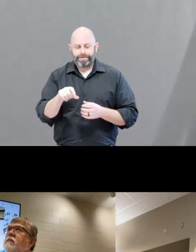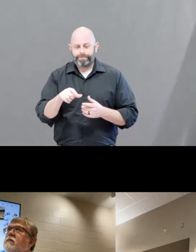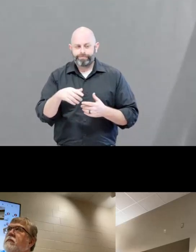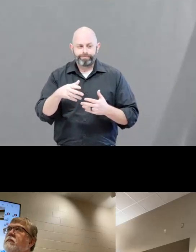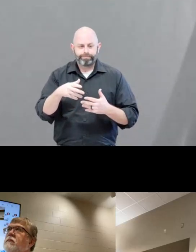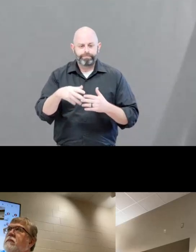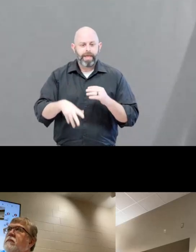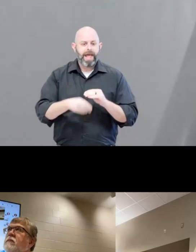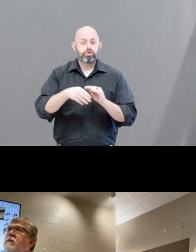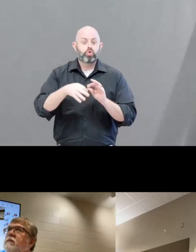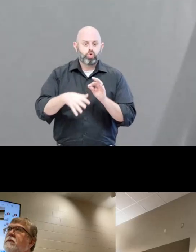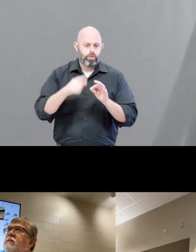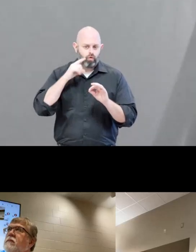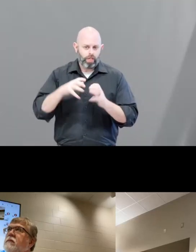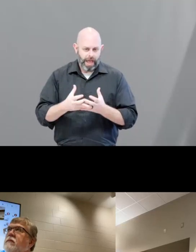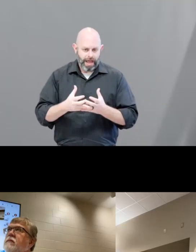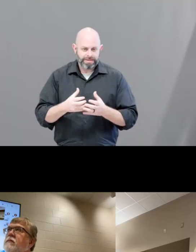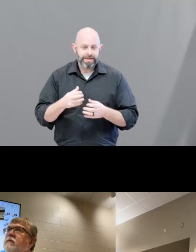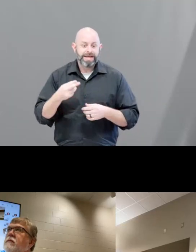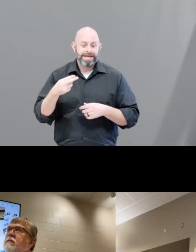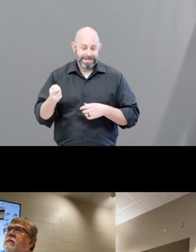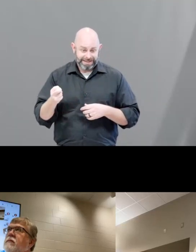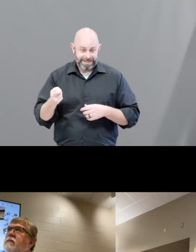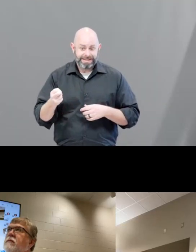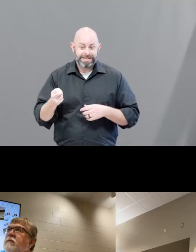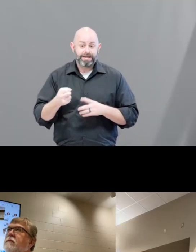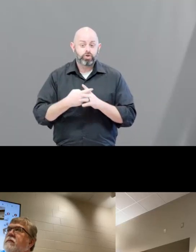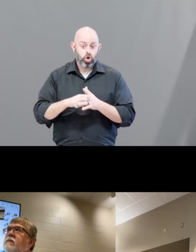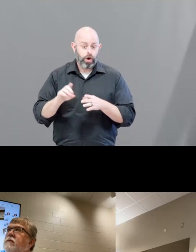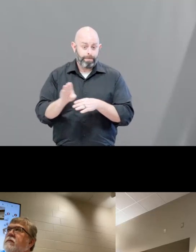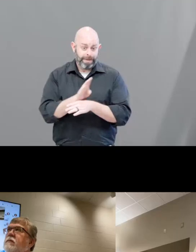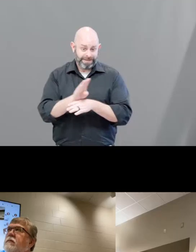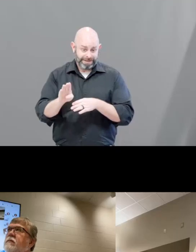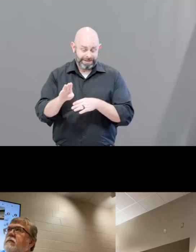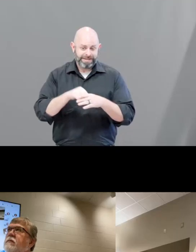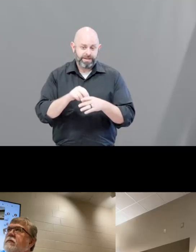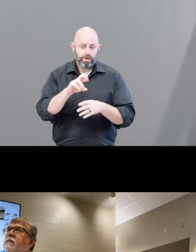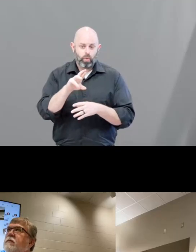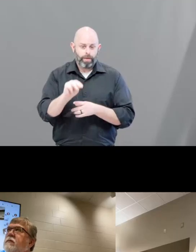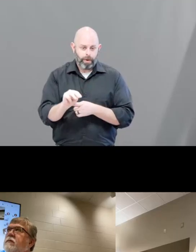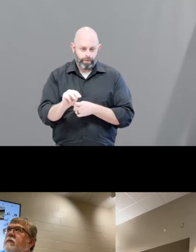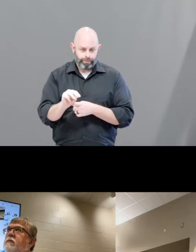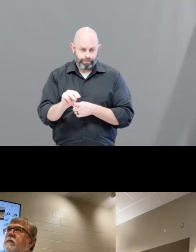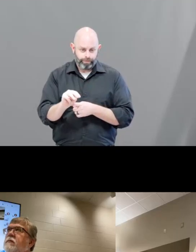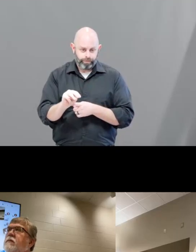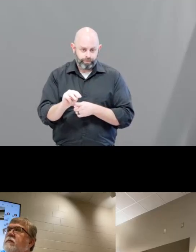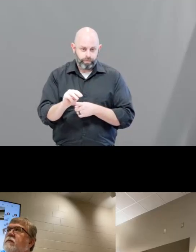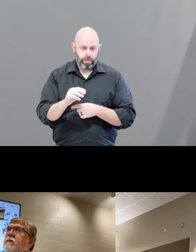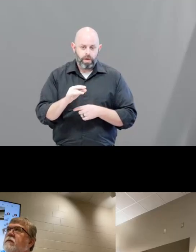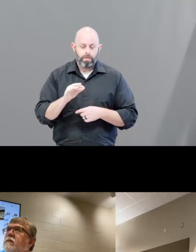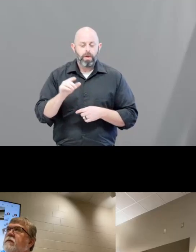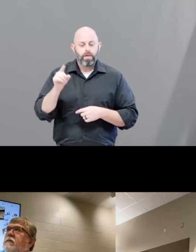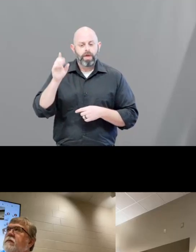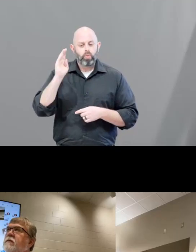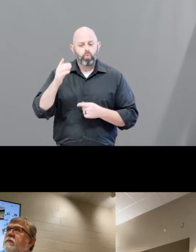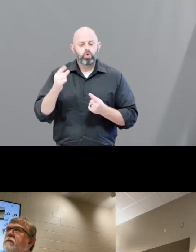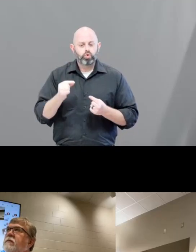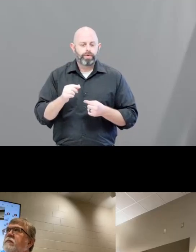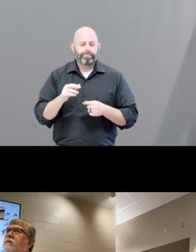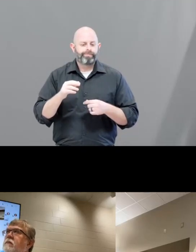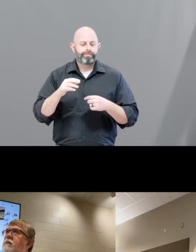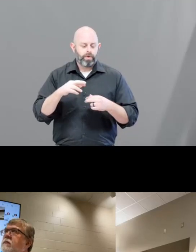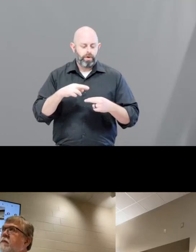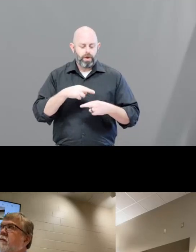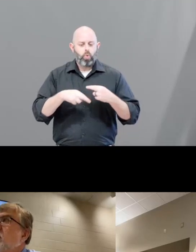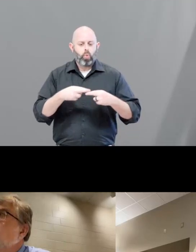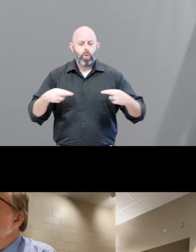extra interpreter, he has actually started a business in Rocky Mount, and they're going to do a ribbon cutting